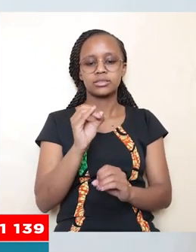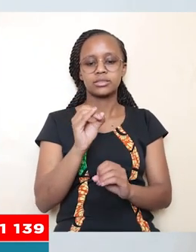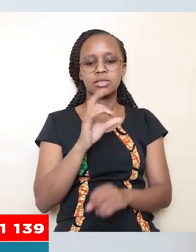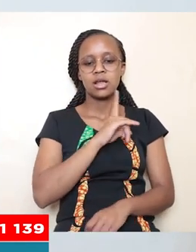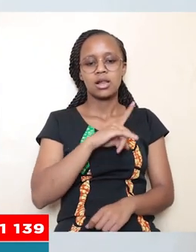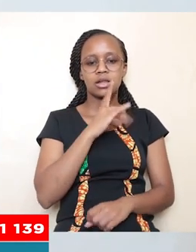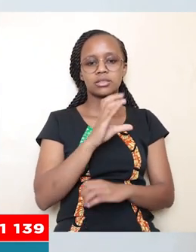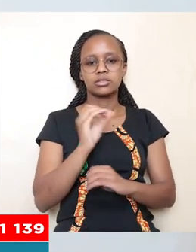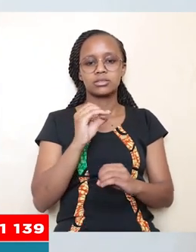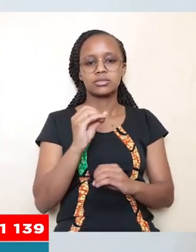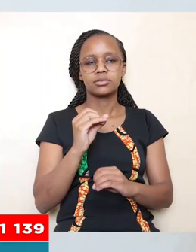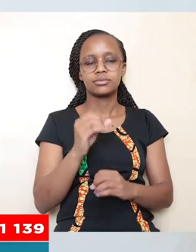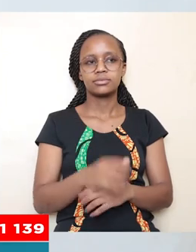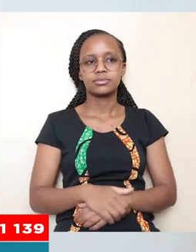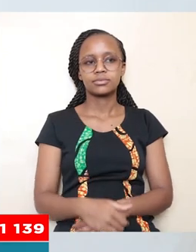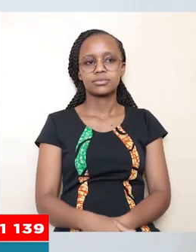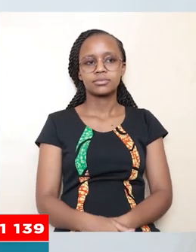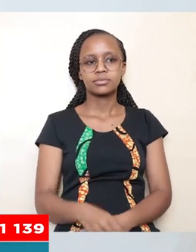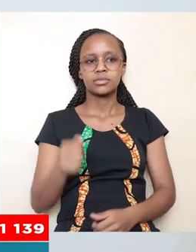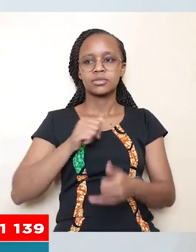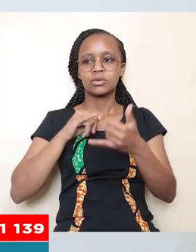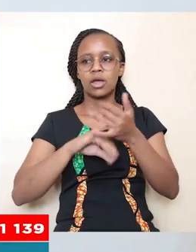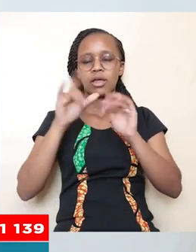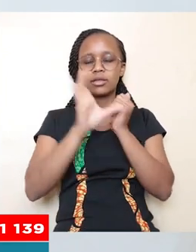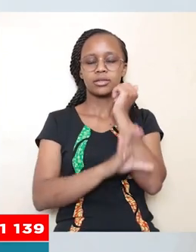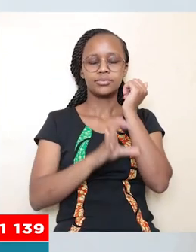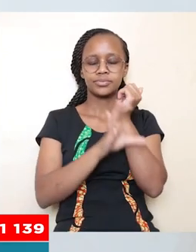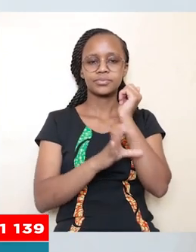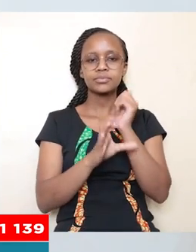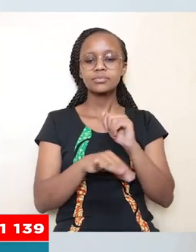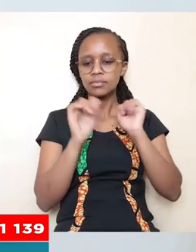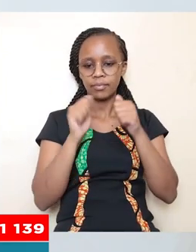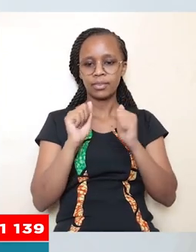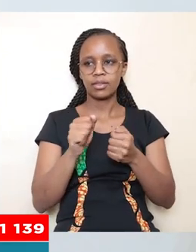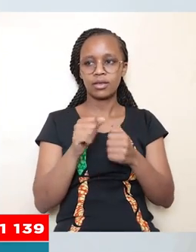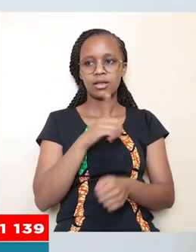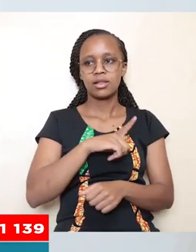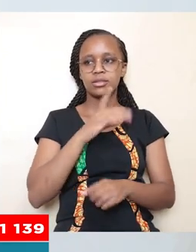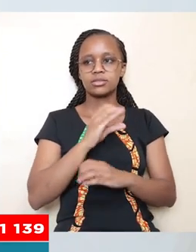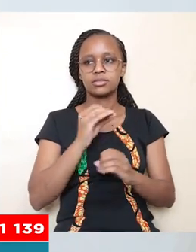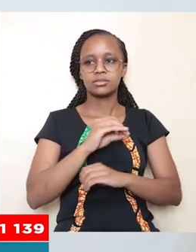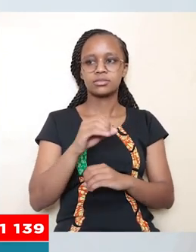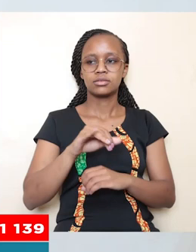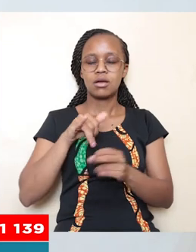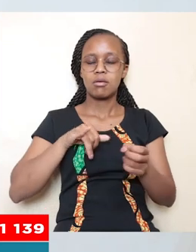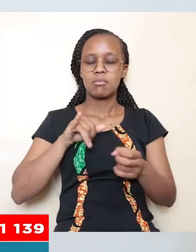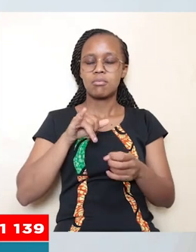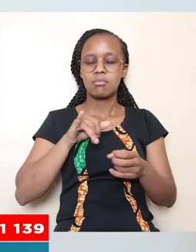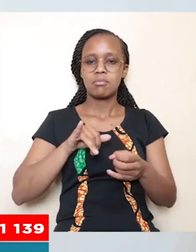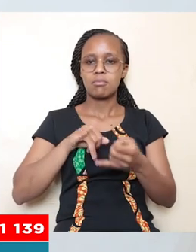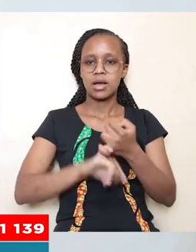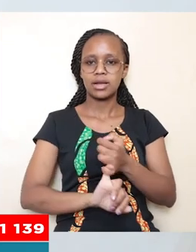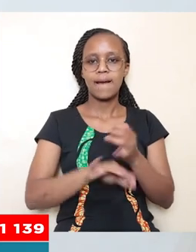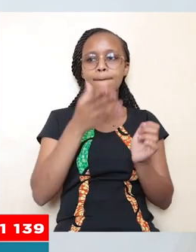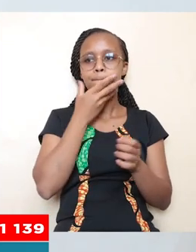very unlucky, and I'm talking to some wives in this country. You can be very unlucky if you are married to a man who